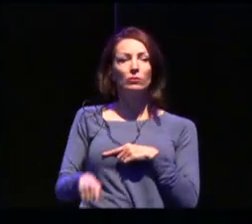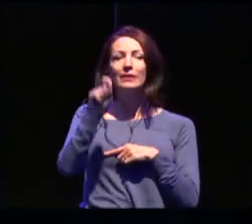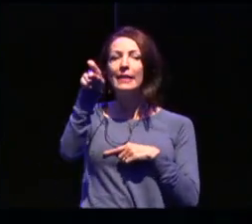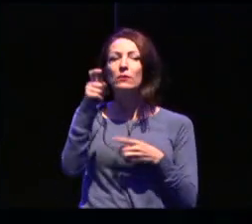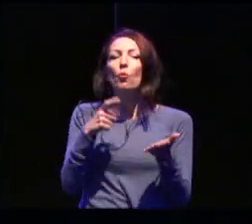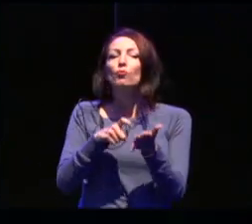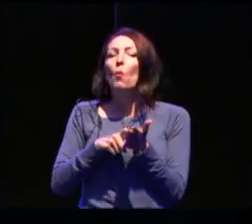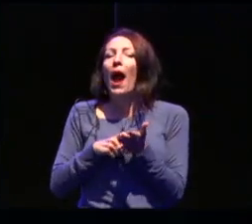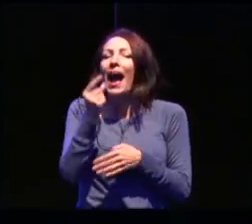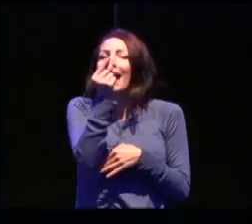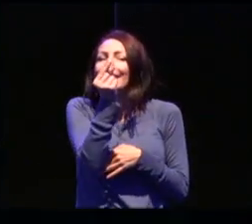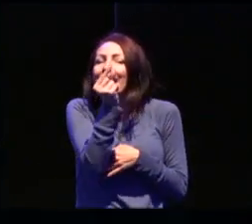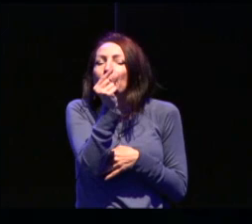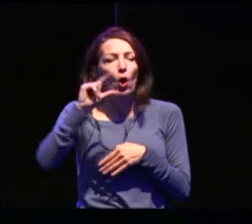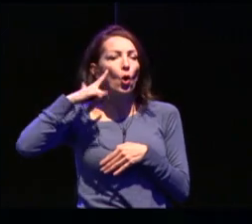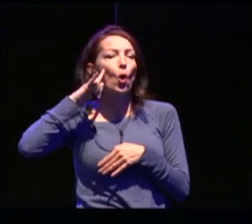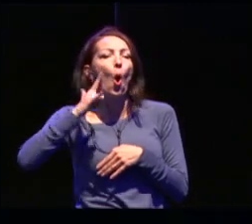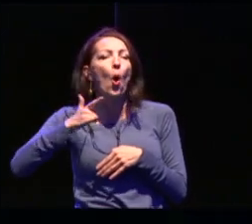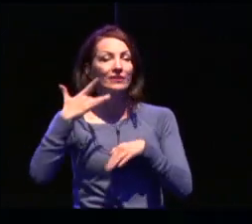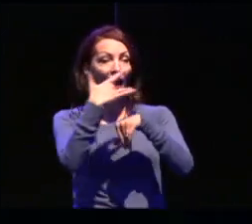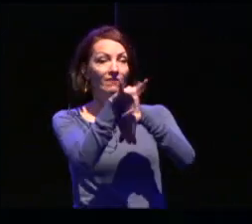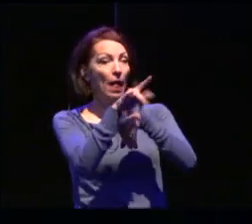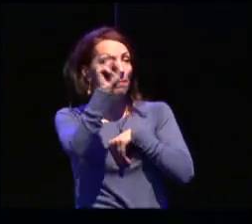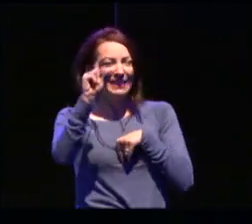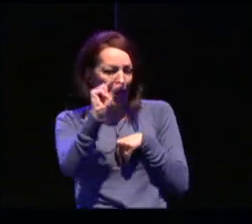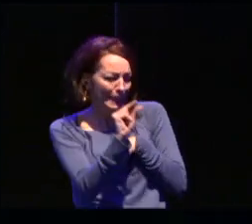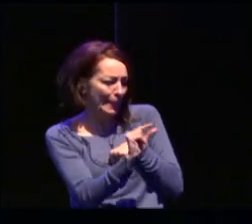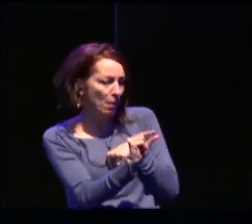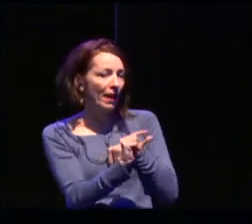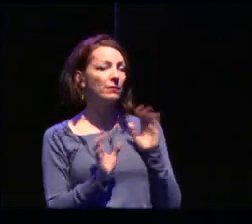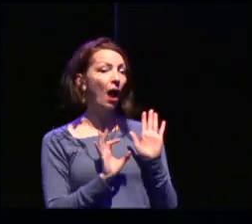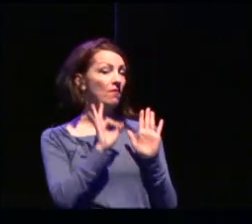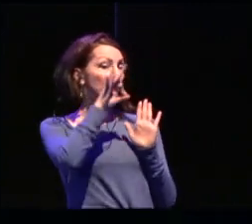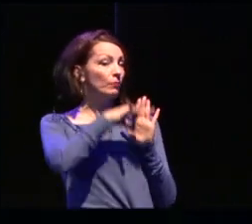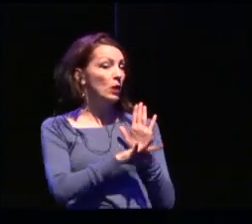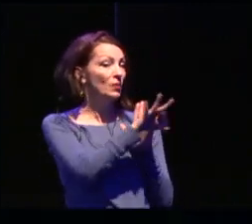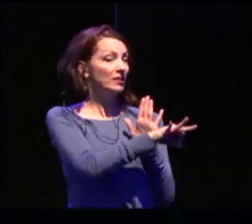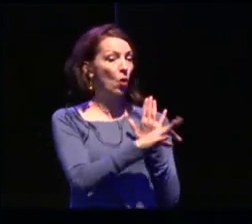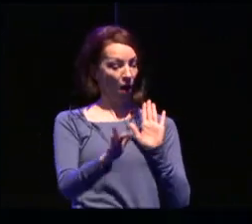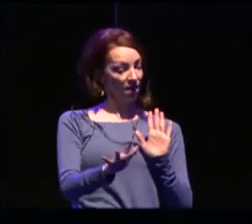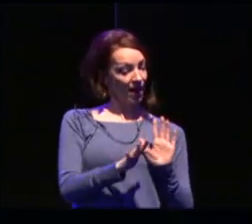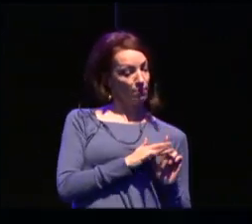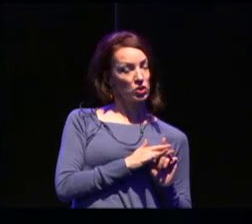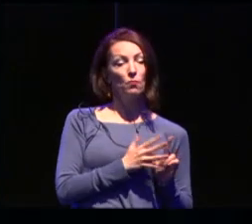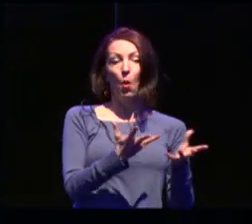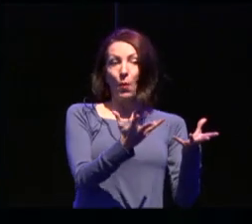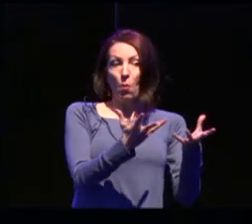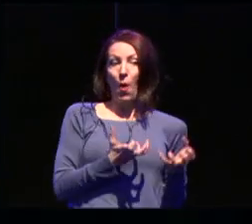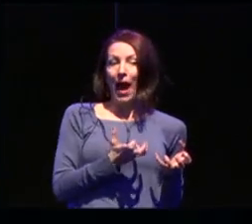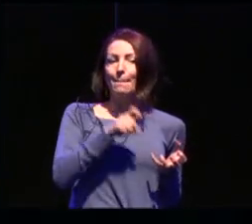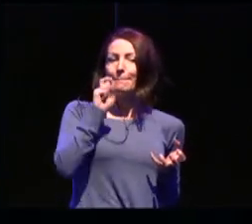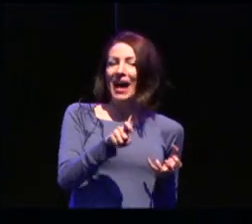bit of the frequency of gold available. It has to be some vibration of the very thing that we want that has